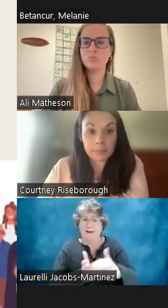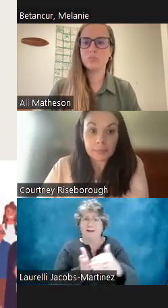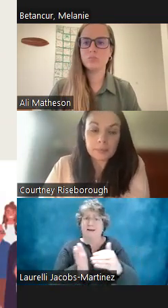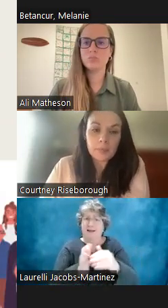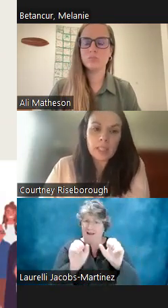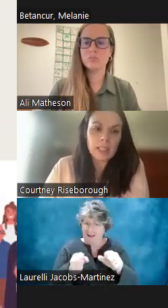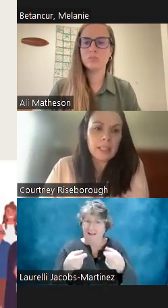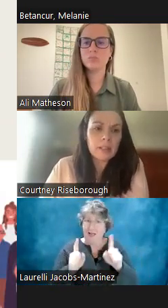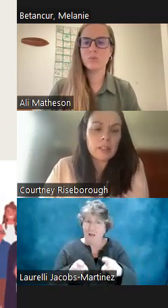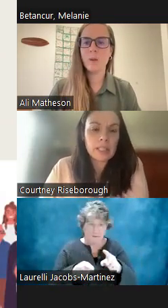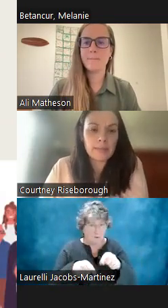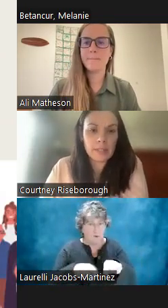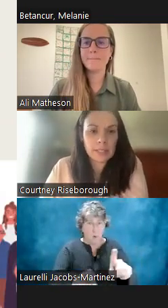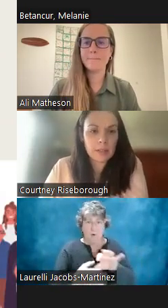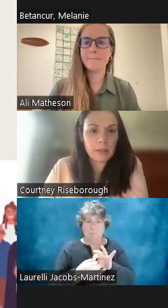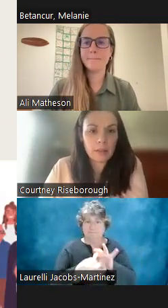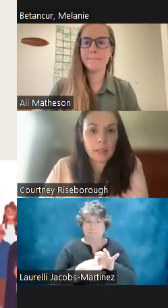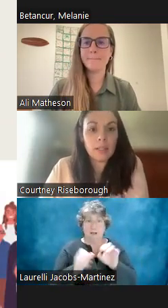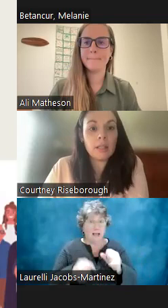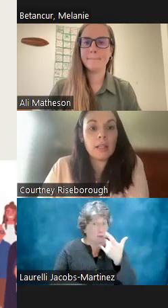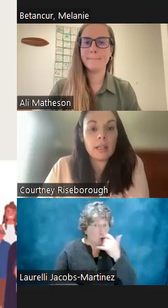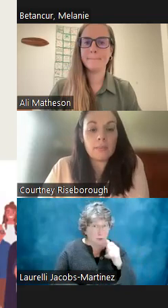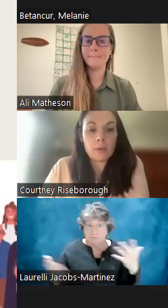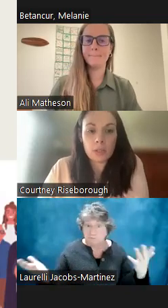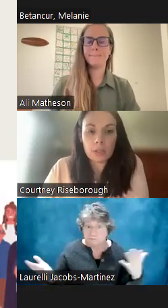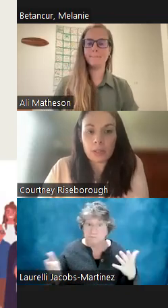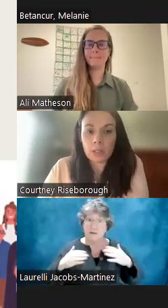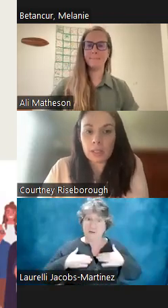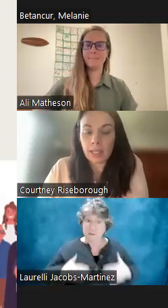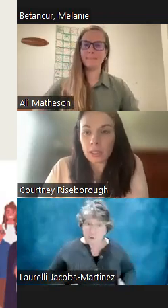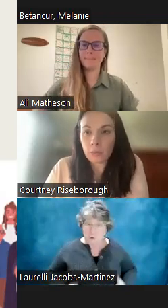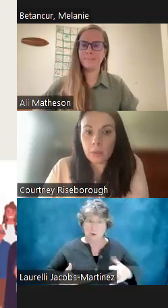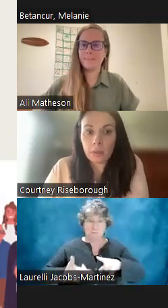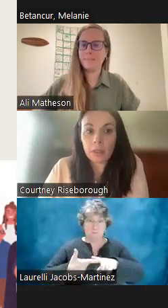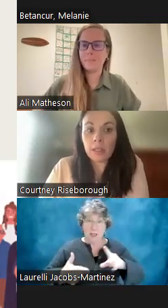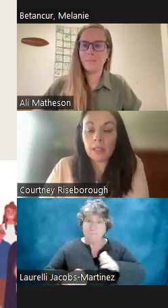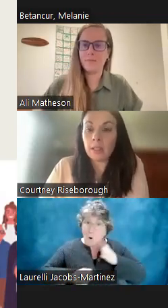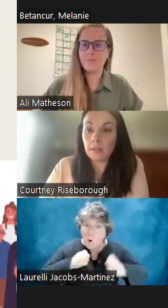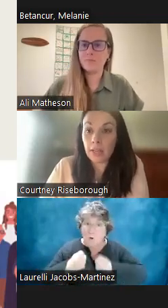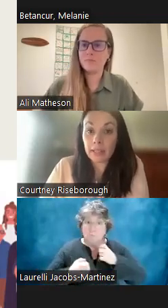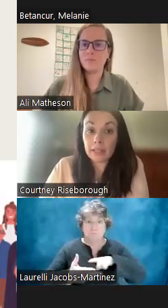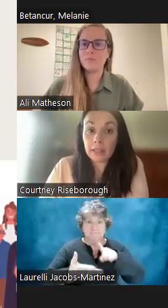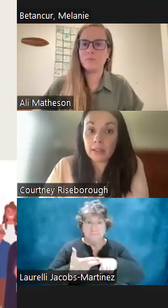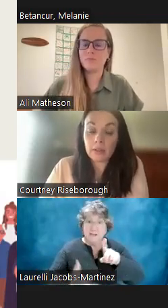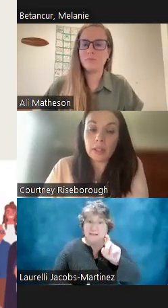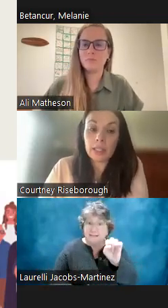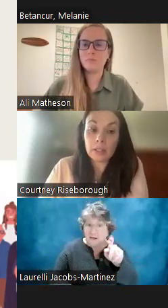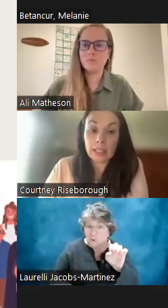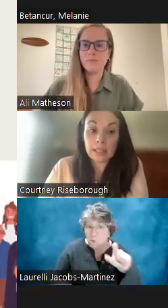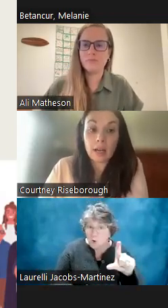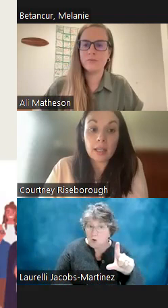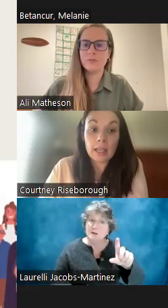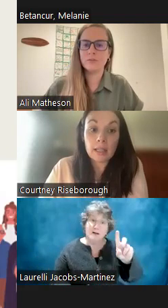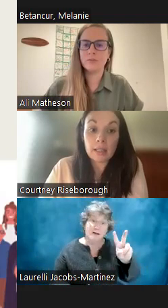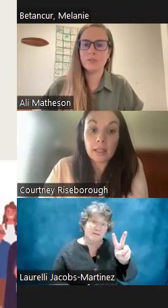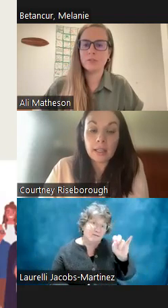relationship. It can look like physical, emotional, sexual violence. It can look